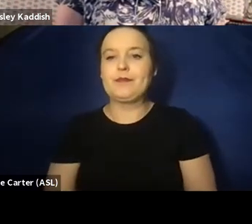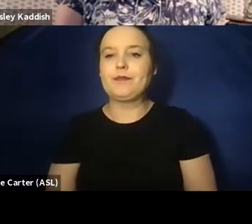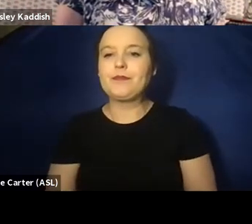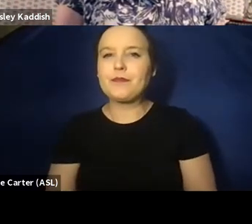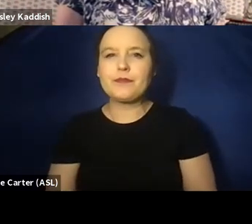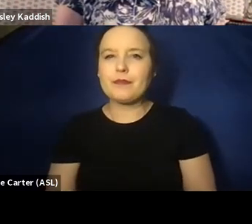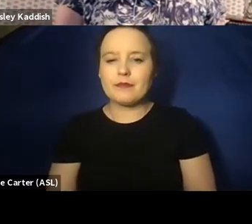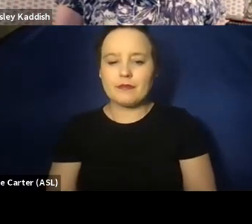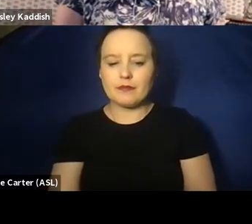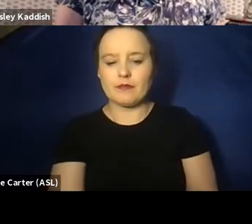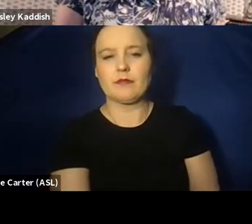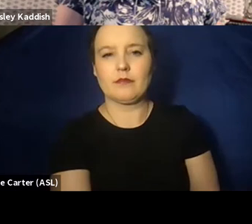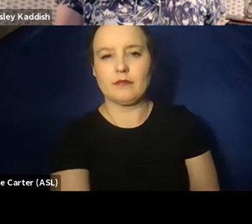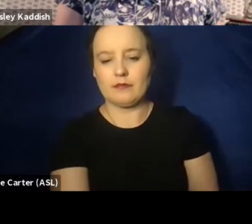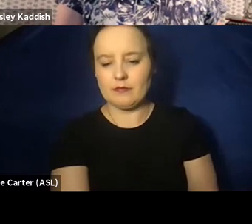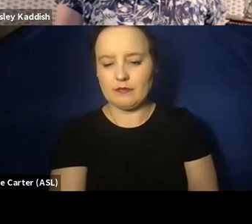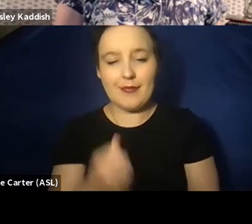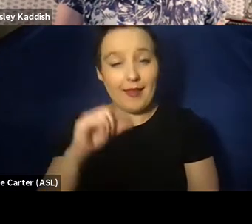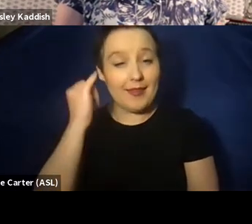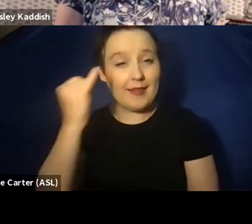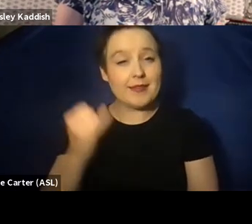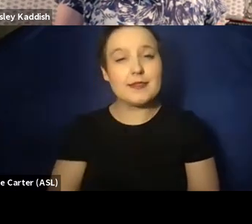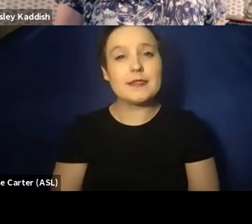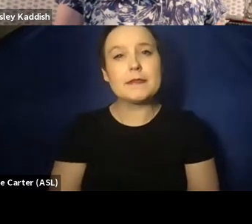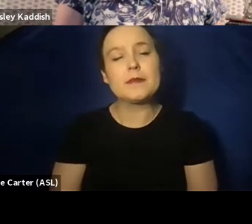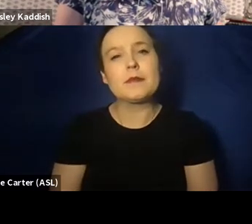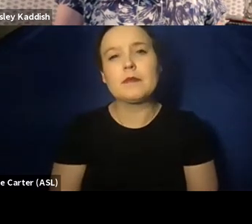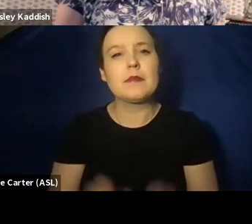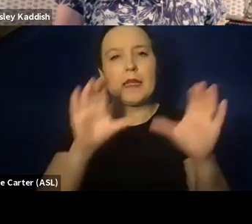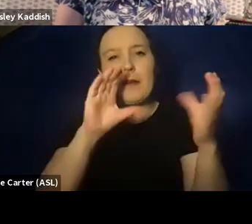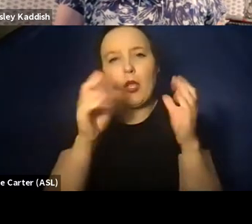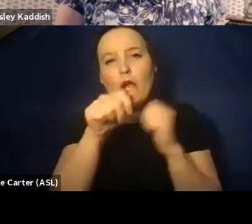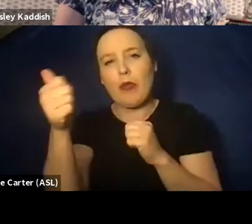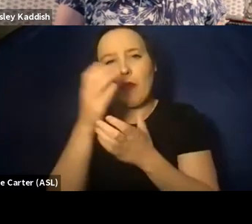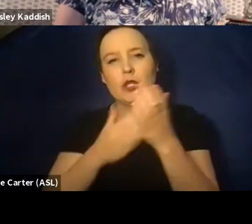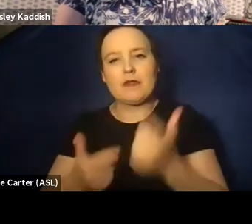Does that make anyone think of anything else in life?